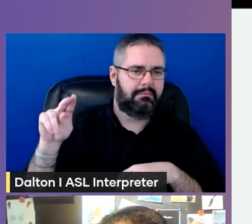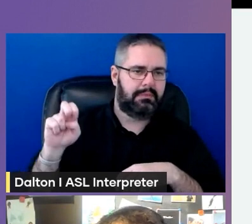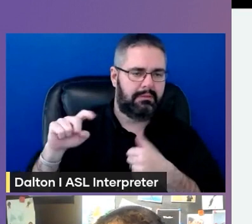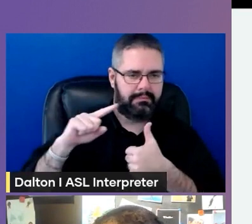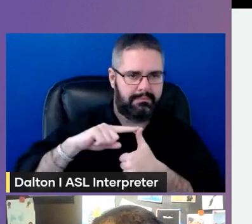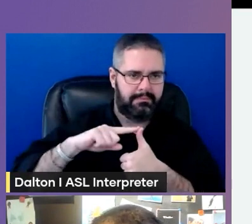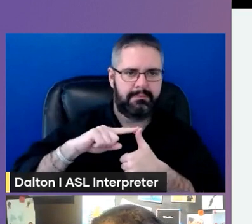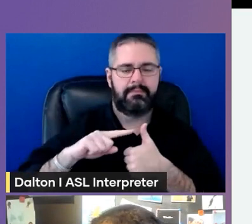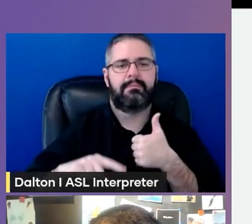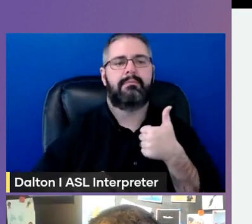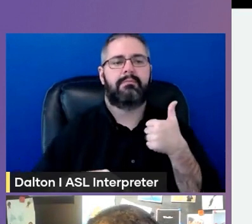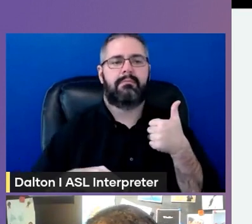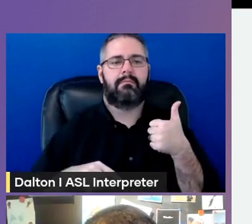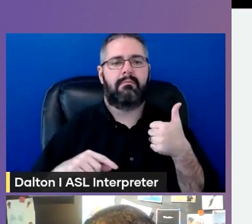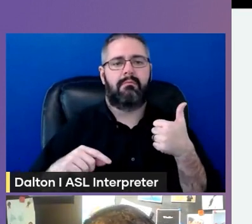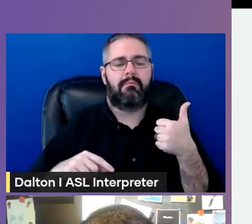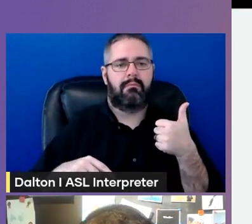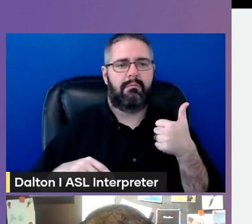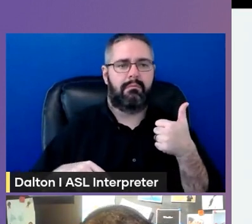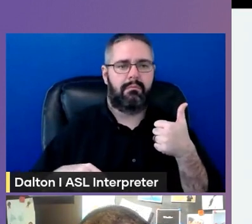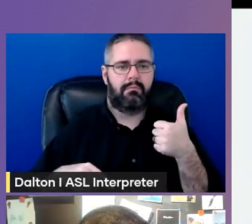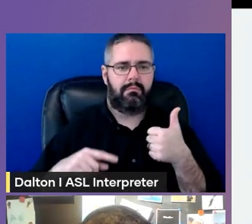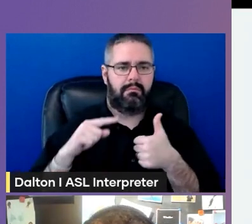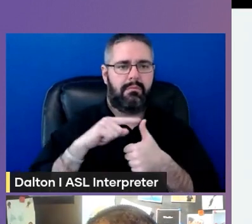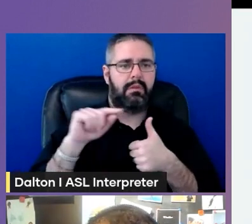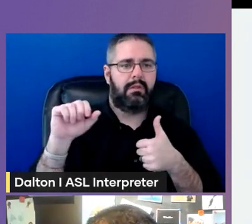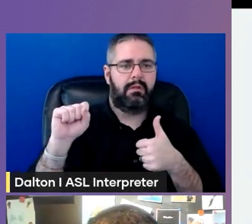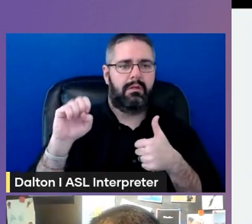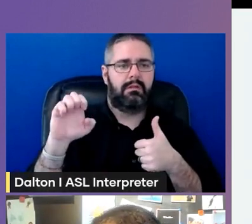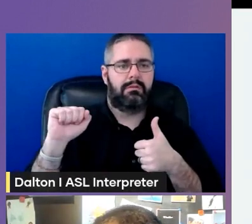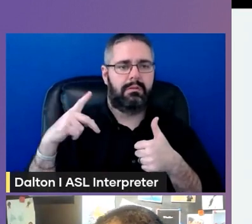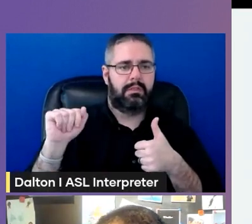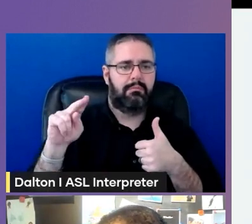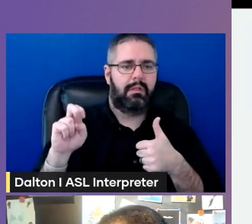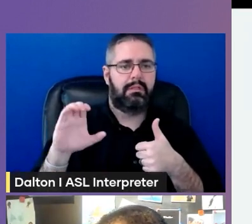and then we call the Seaplane CLI.